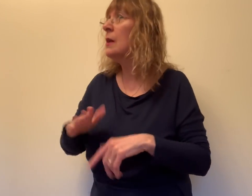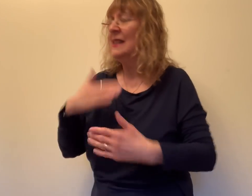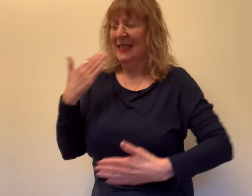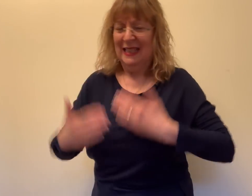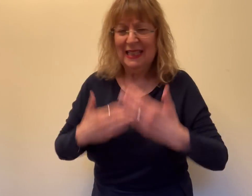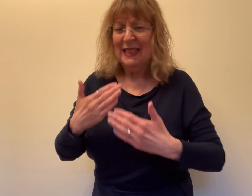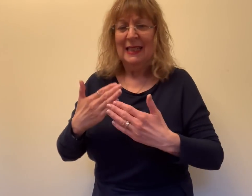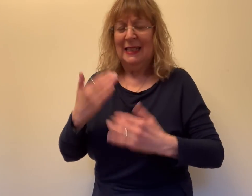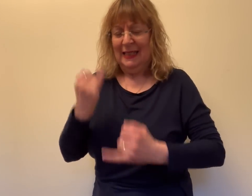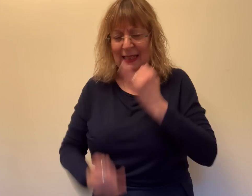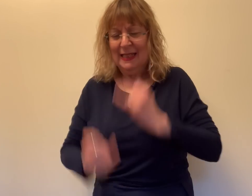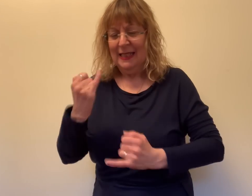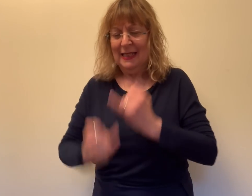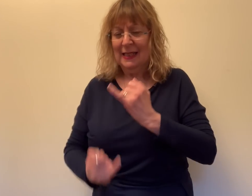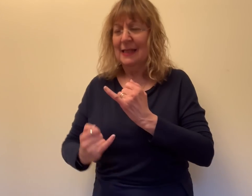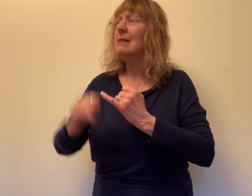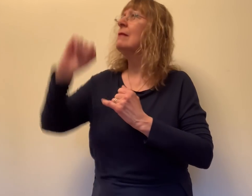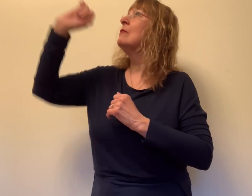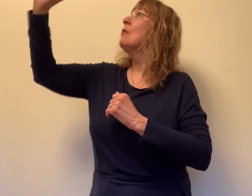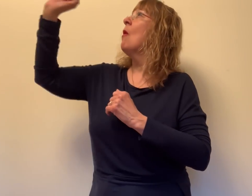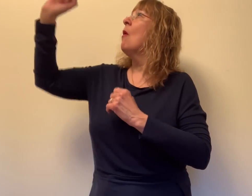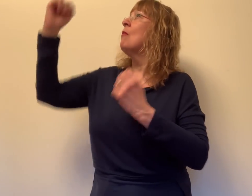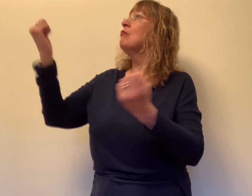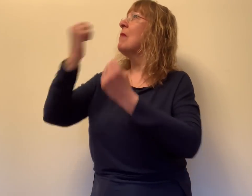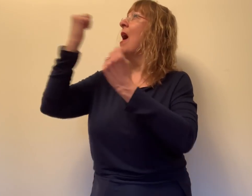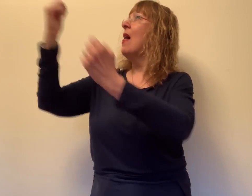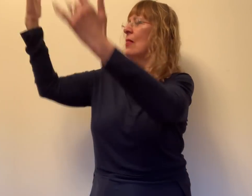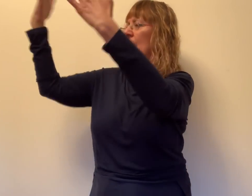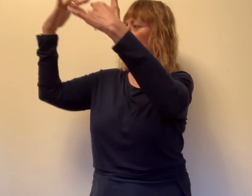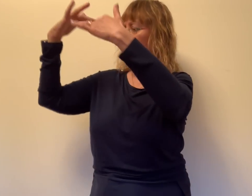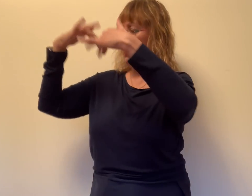strength, and your grace